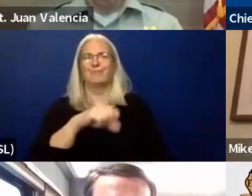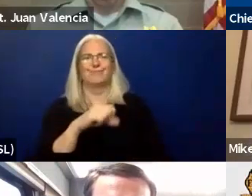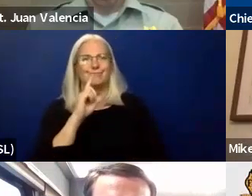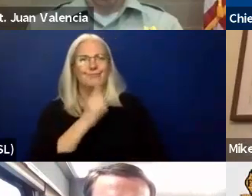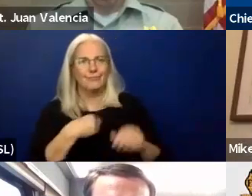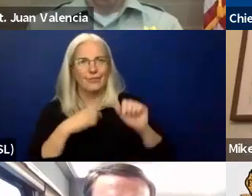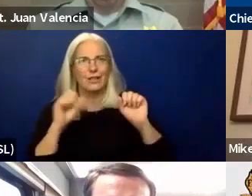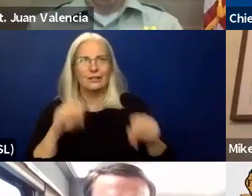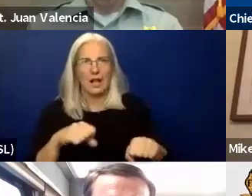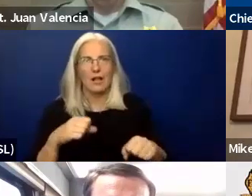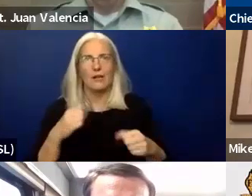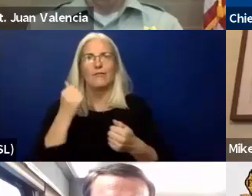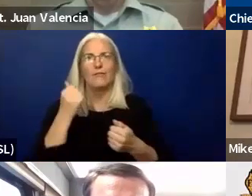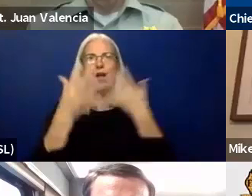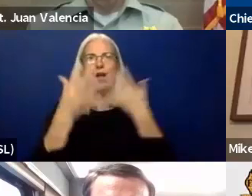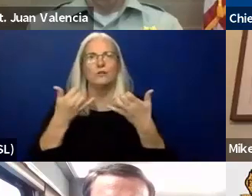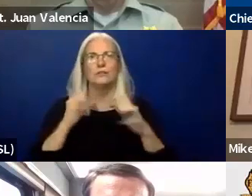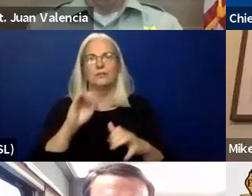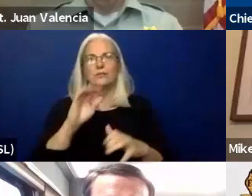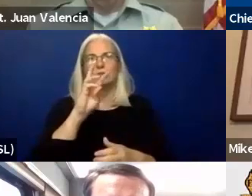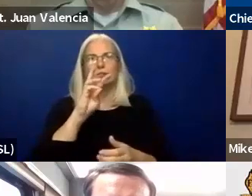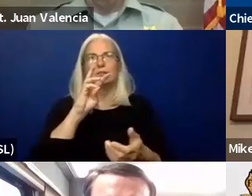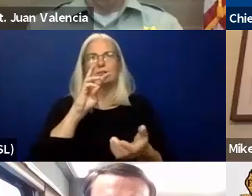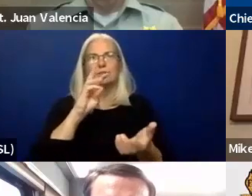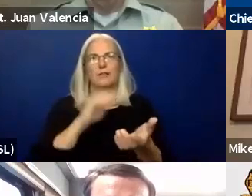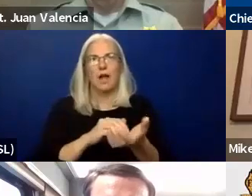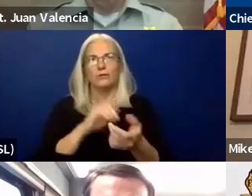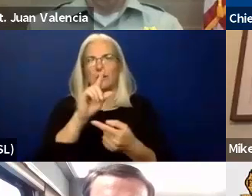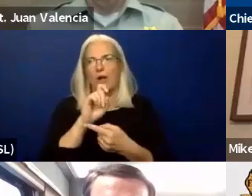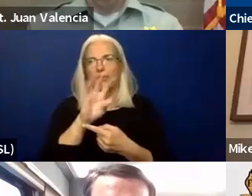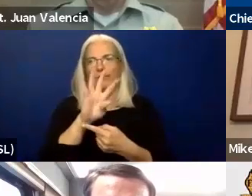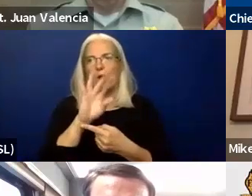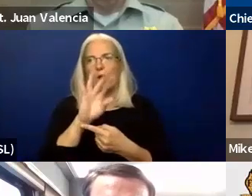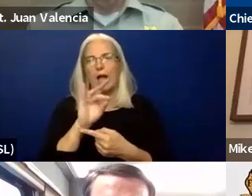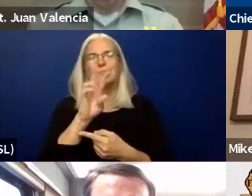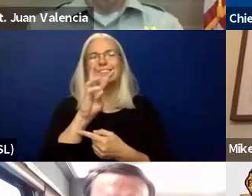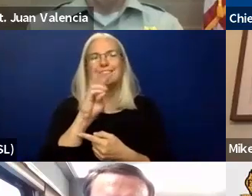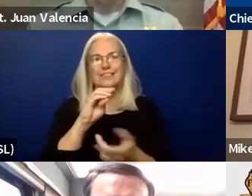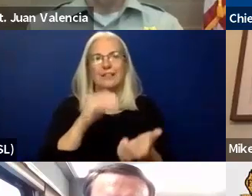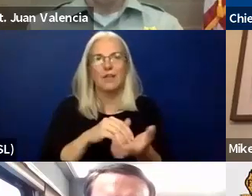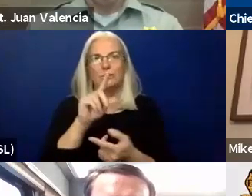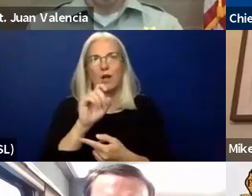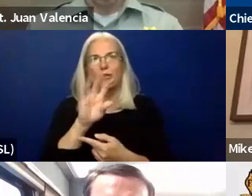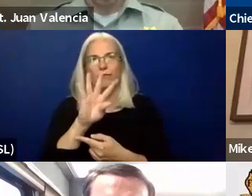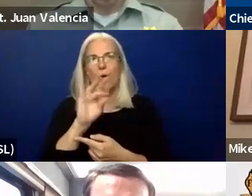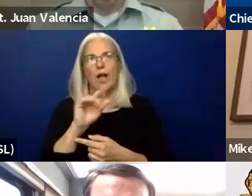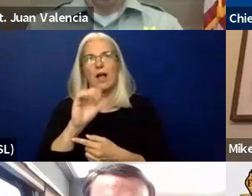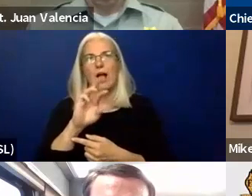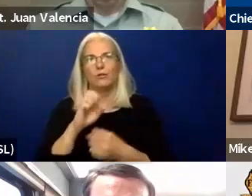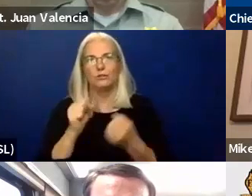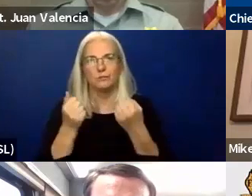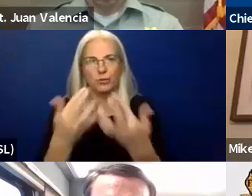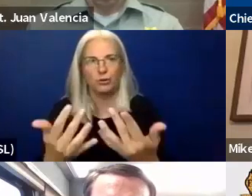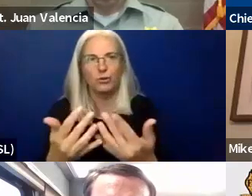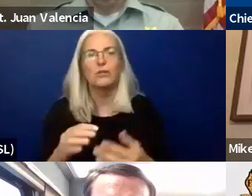60,148 acres at 6% containment. Over the entire incident, both